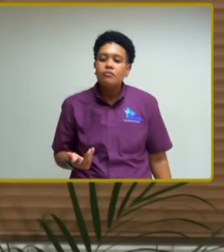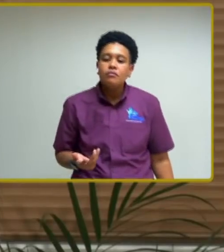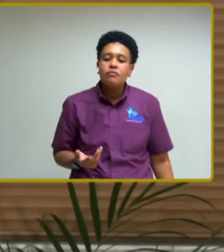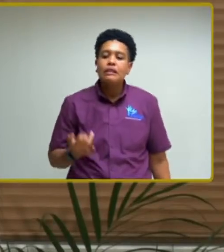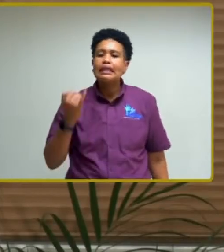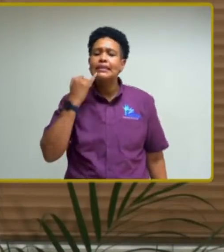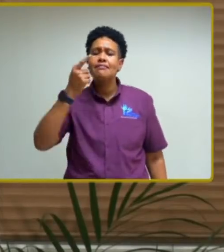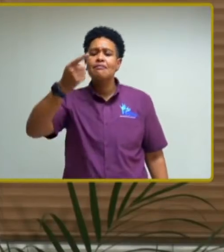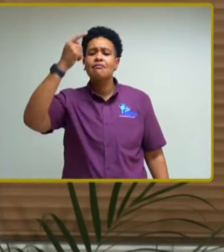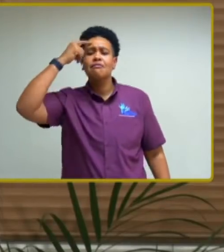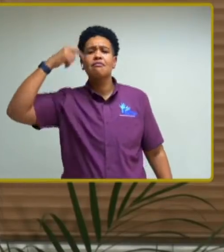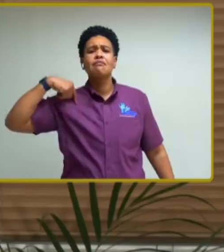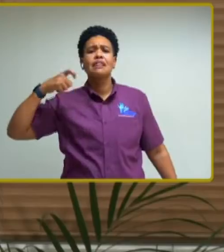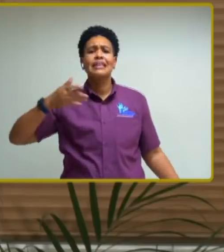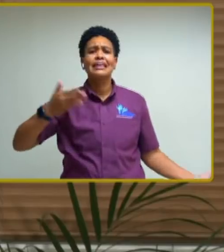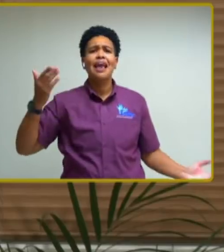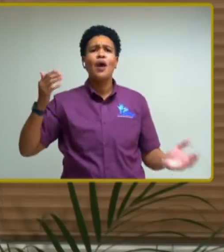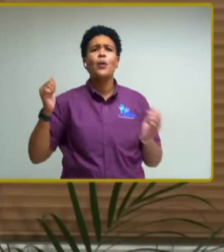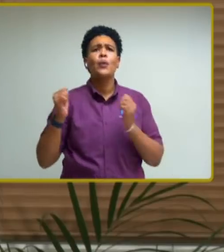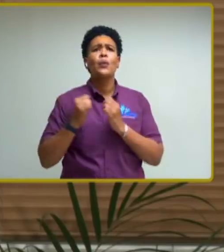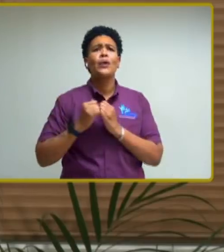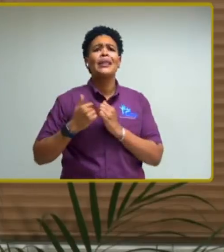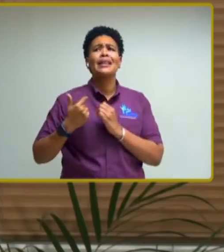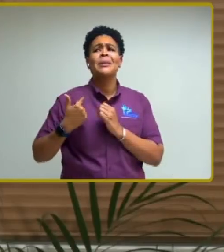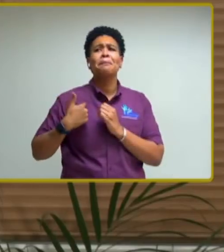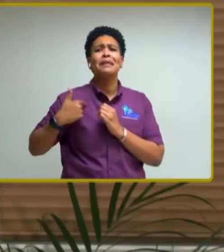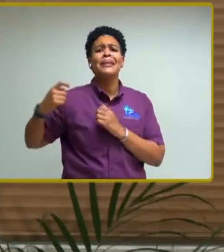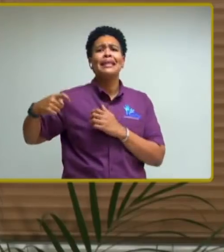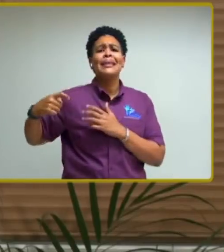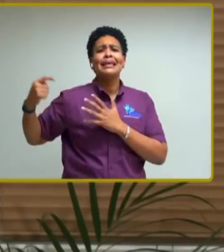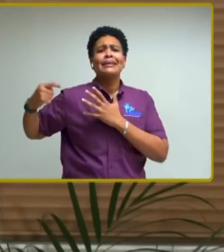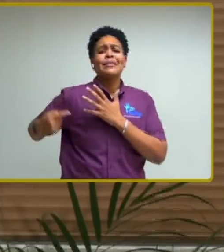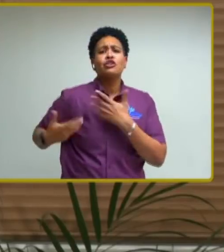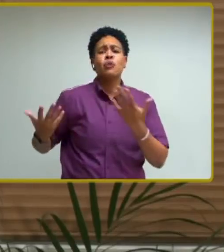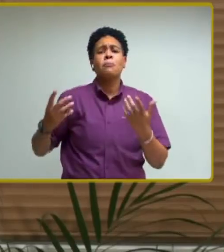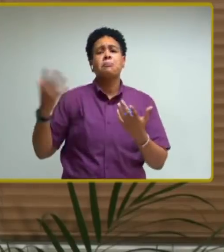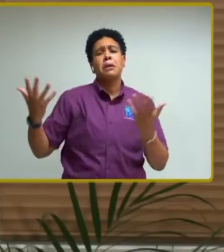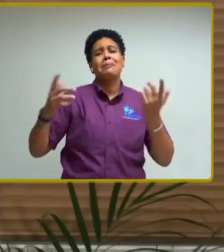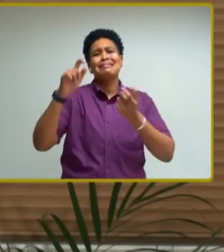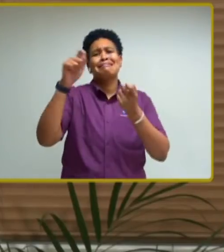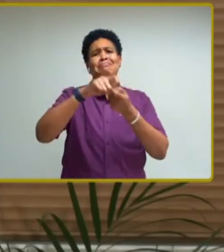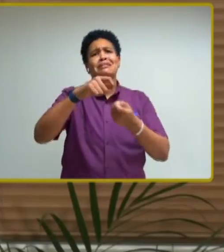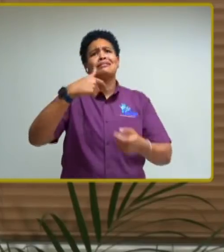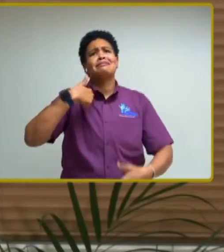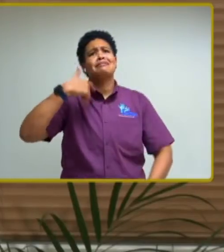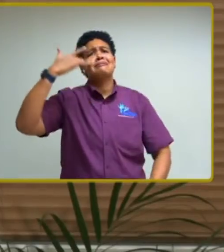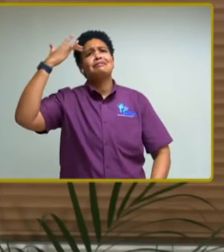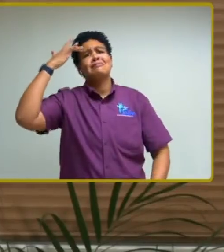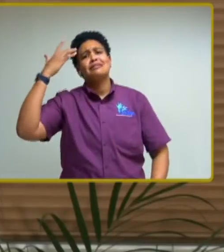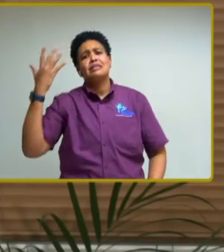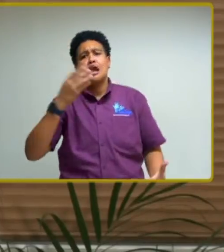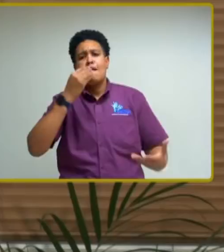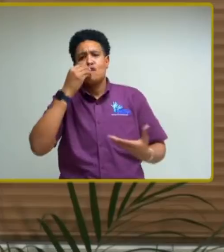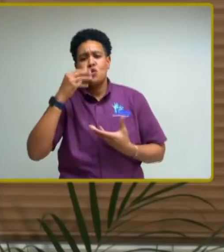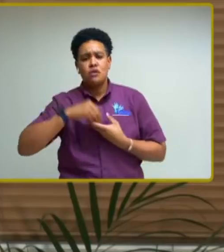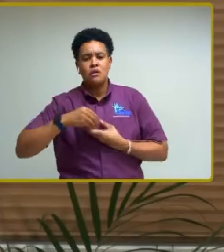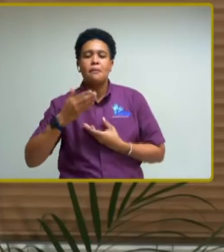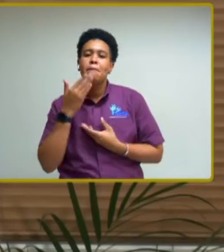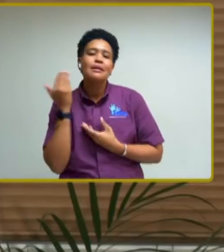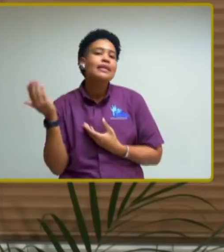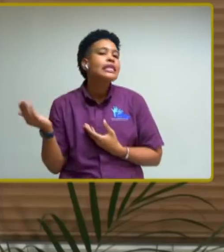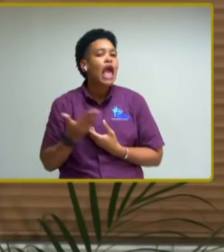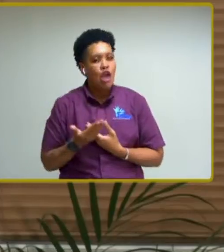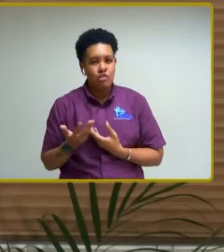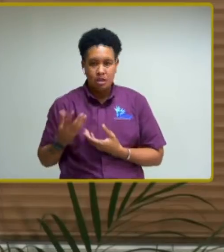If you think you need to carry something else out of necessity based on your particular condition, then clearly we would encourage you so to